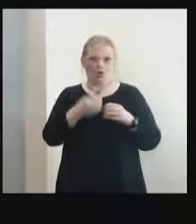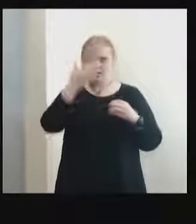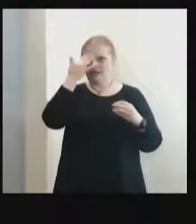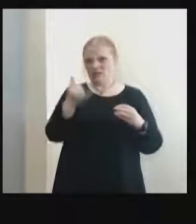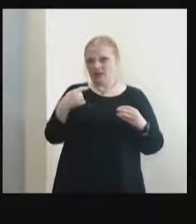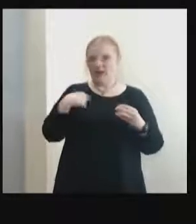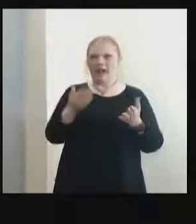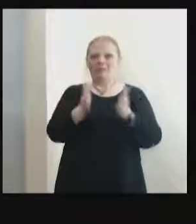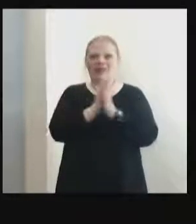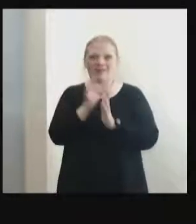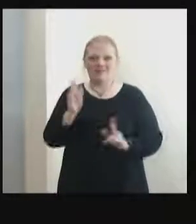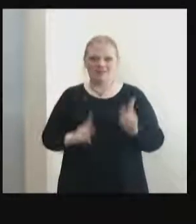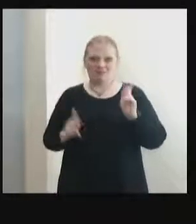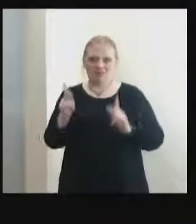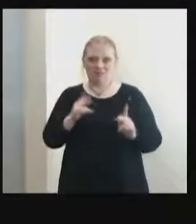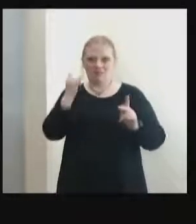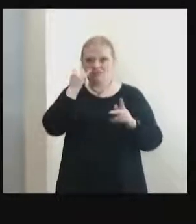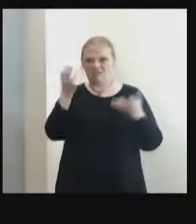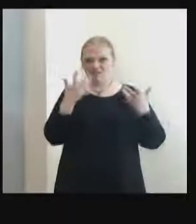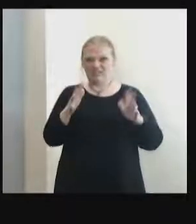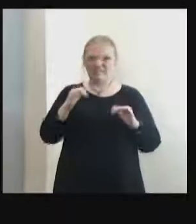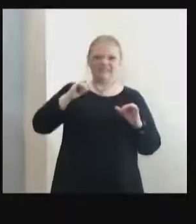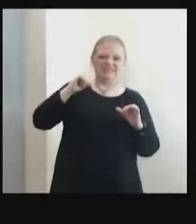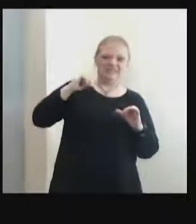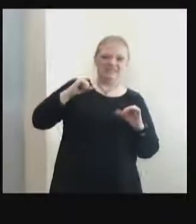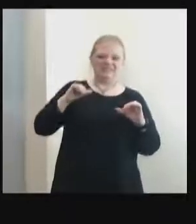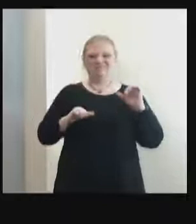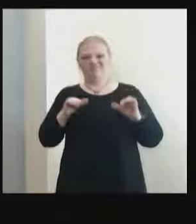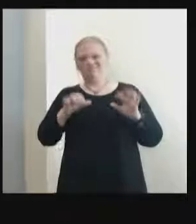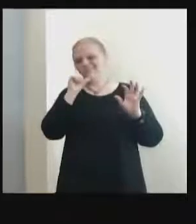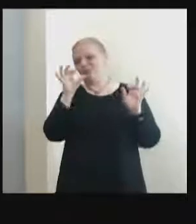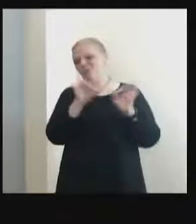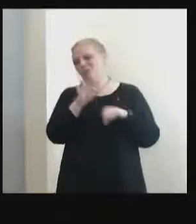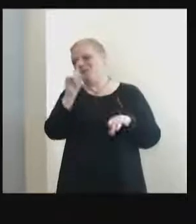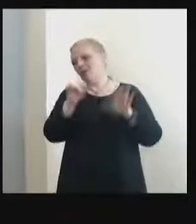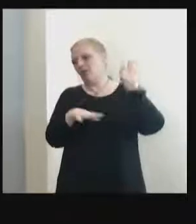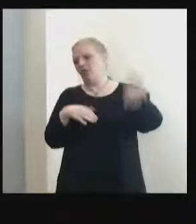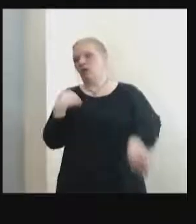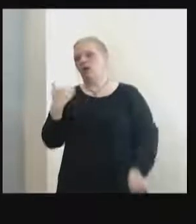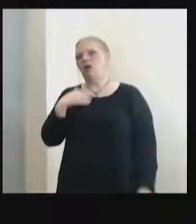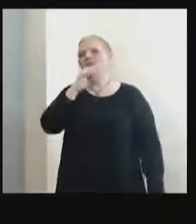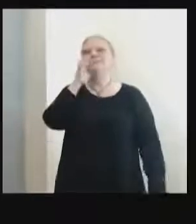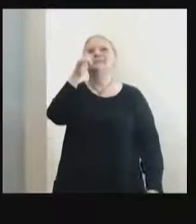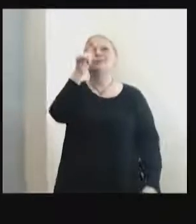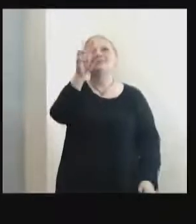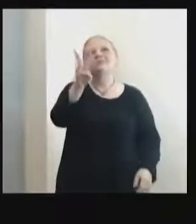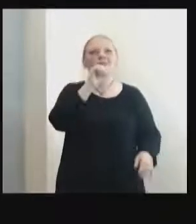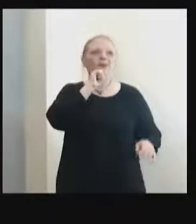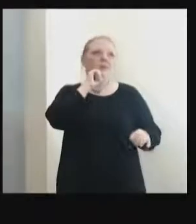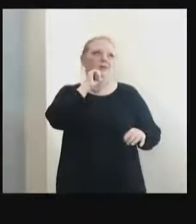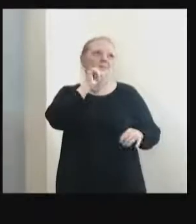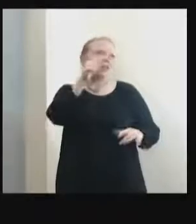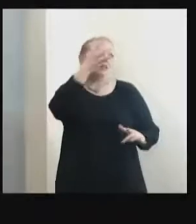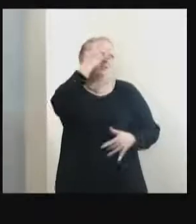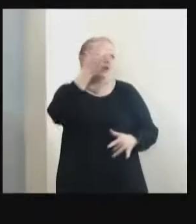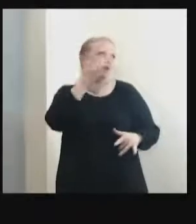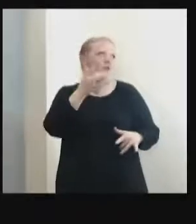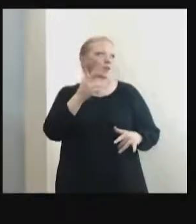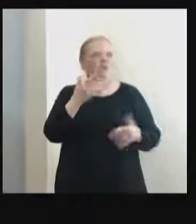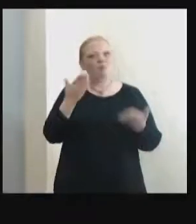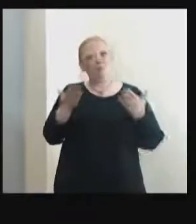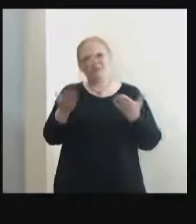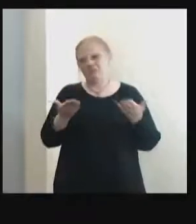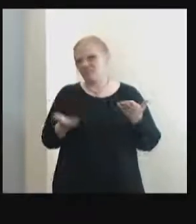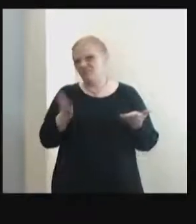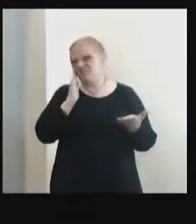I am asking people, if you've had some hesitancy or you thought, it's not worth it, I'm a 26-year-old, I'm not going to get sick, well, you might get sick. And oh, by the